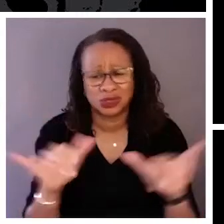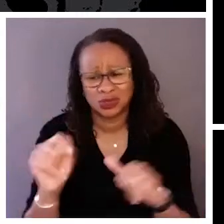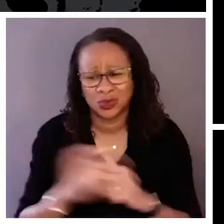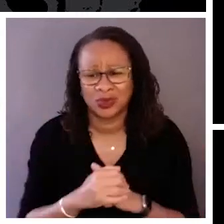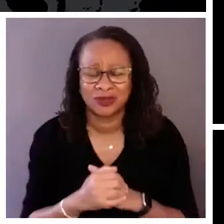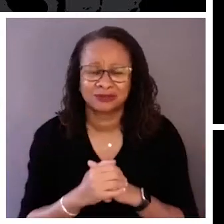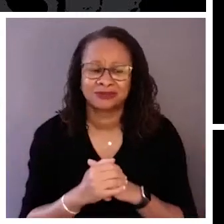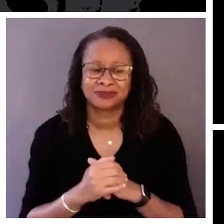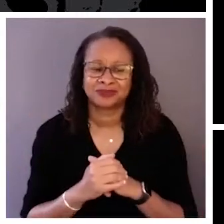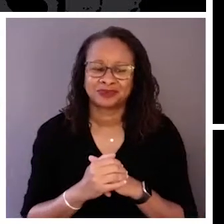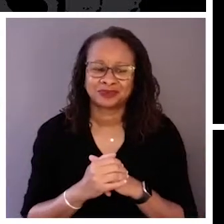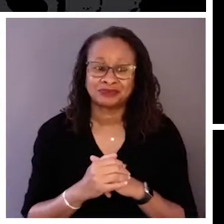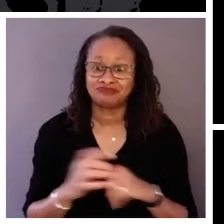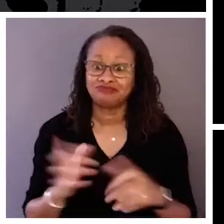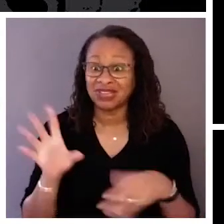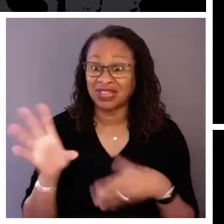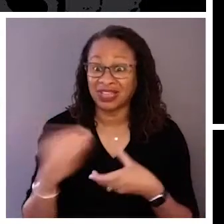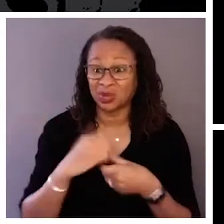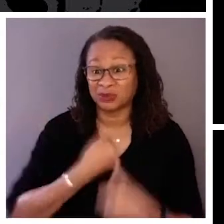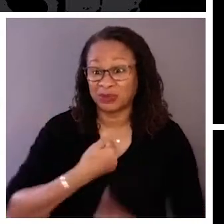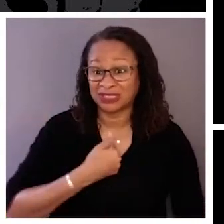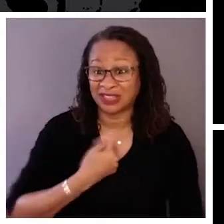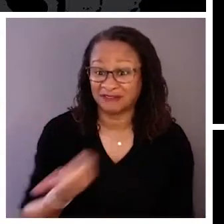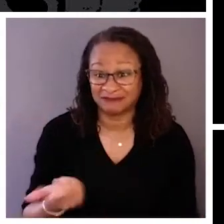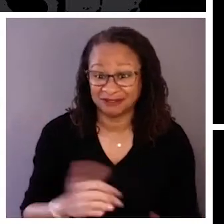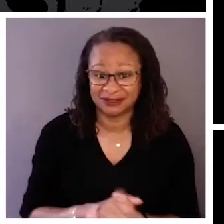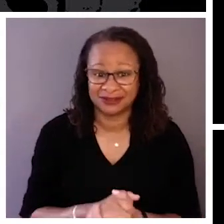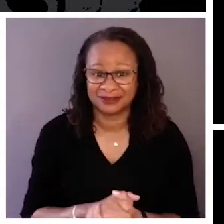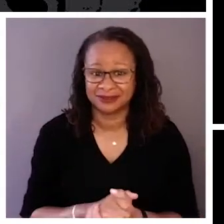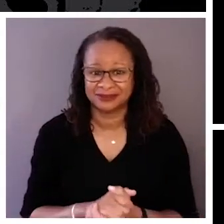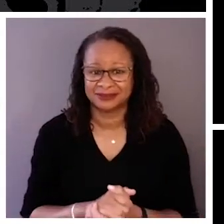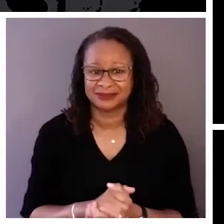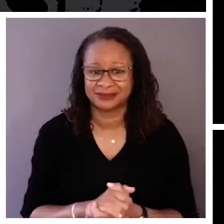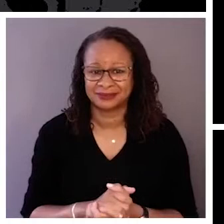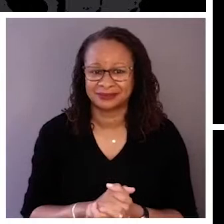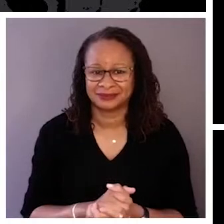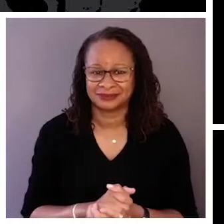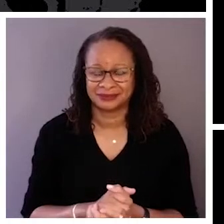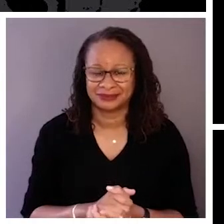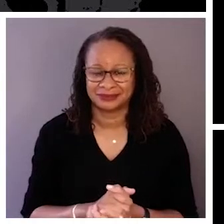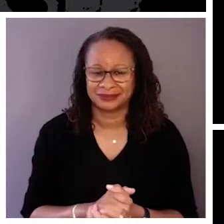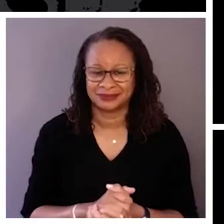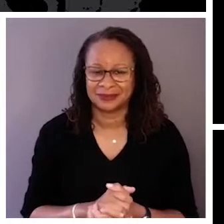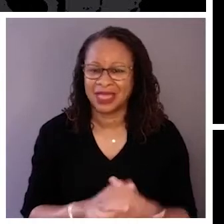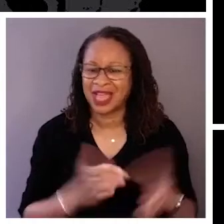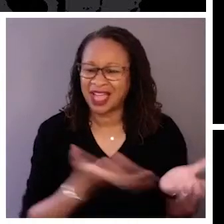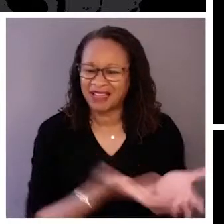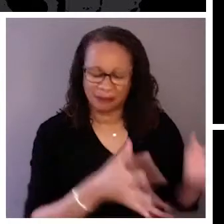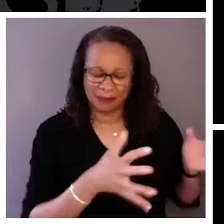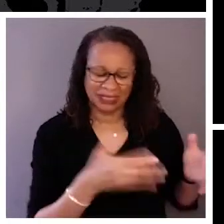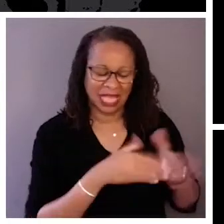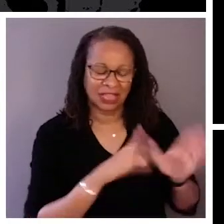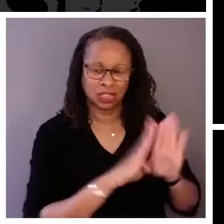mean, including me. I'm throwing a basket at the door until April 14th kind of person.